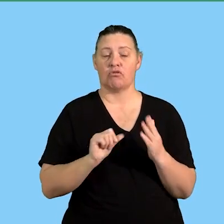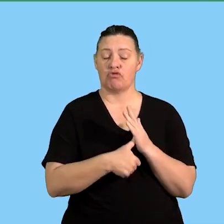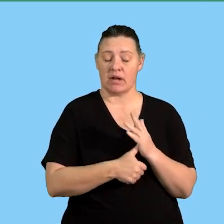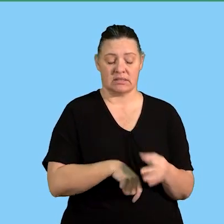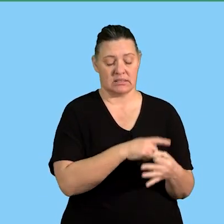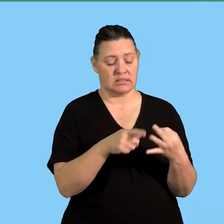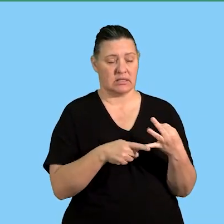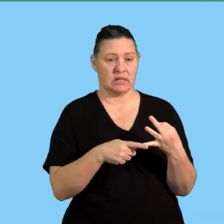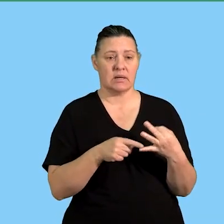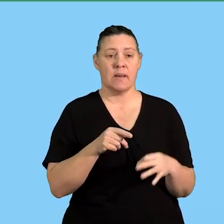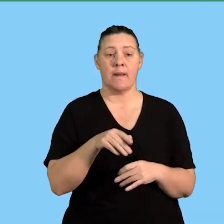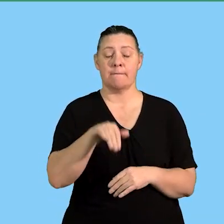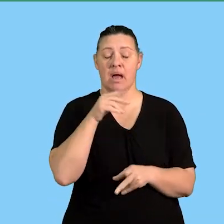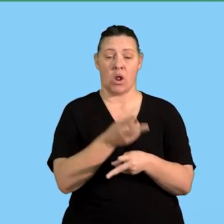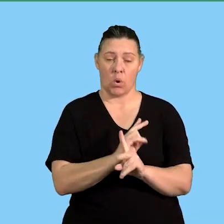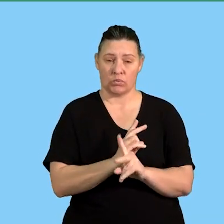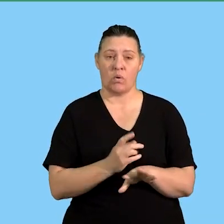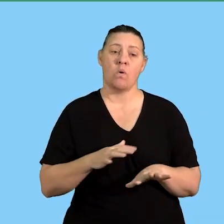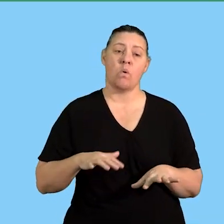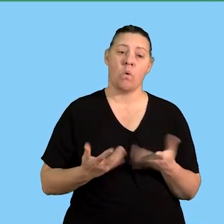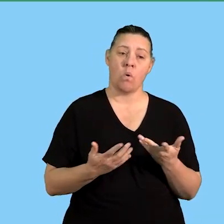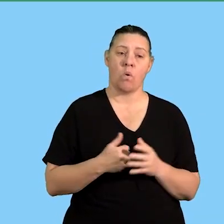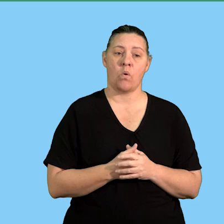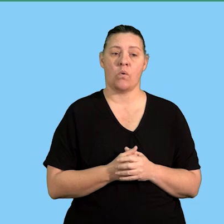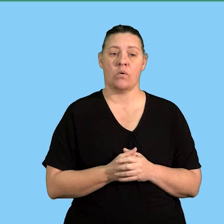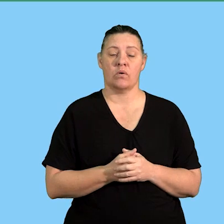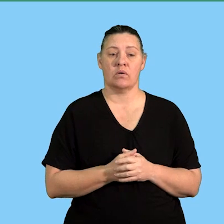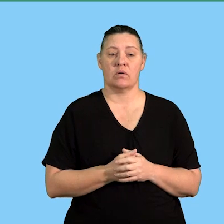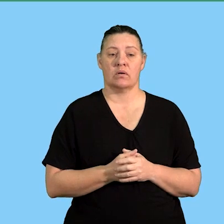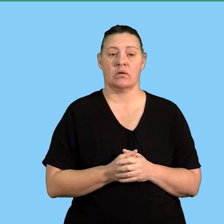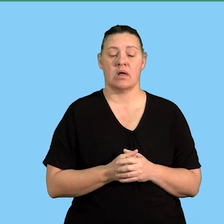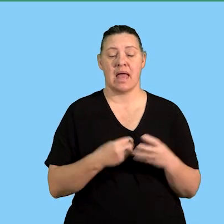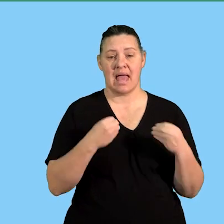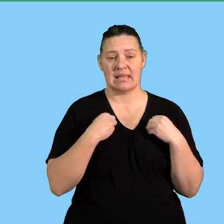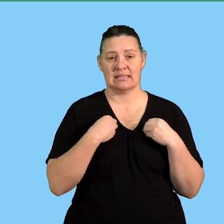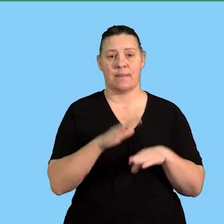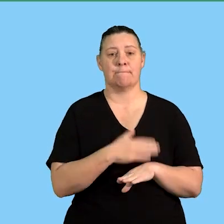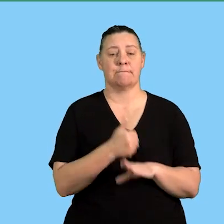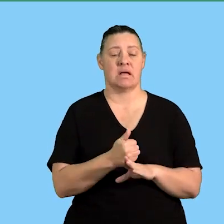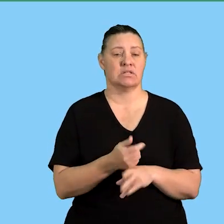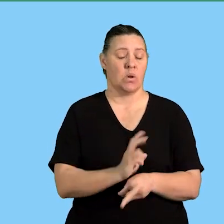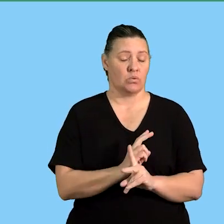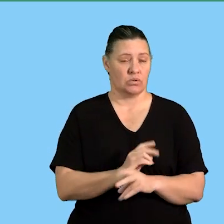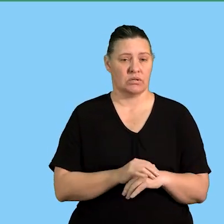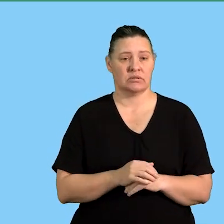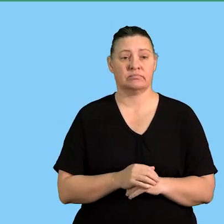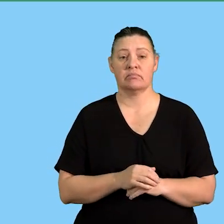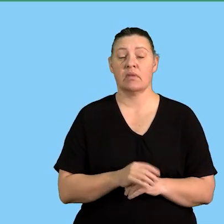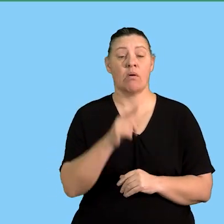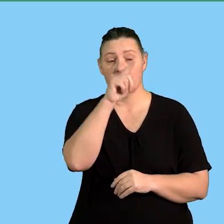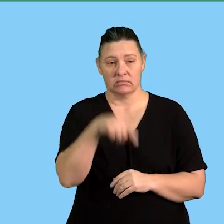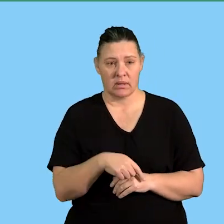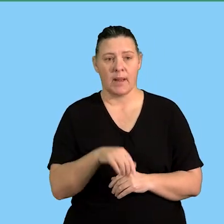grant? Is it known as a bank loan? Or is it known as an asset-based loan? The answer here should